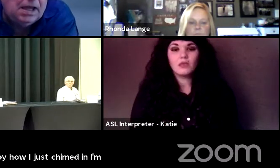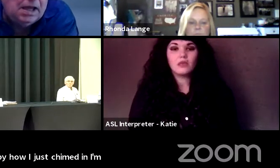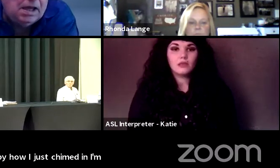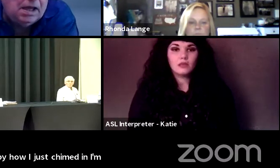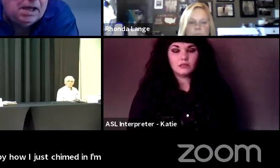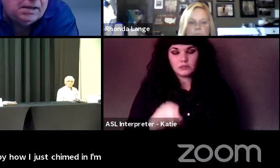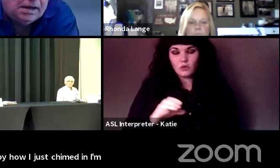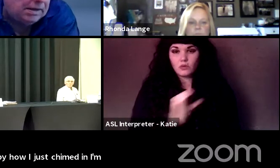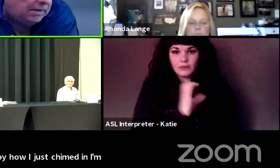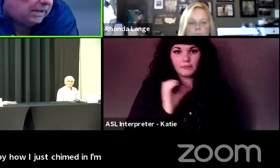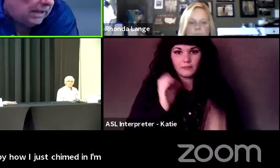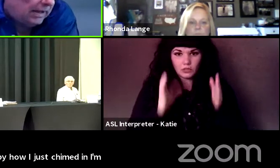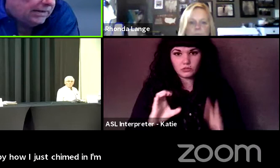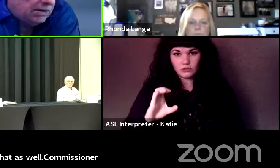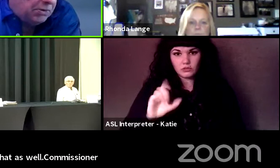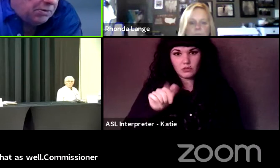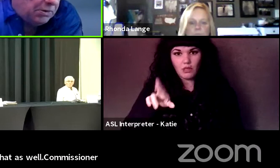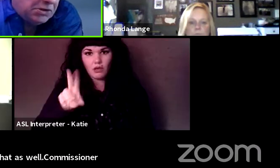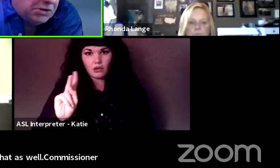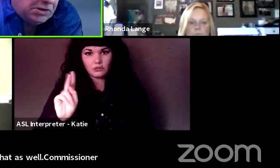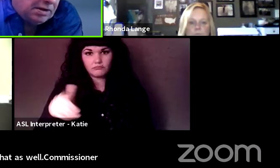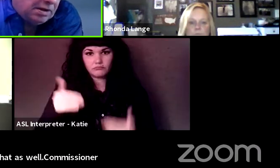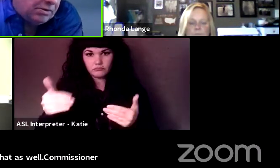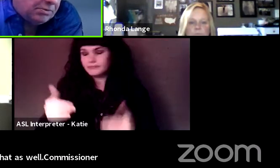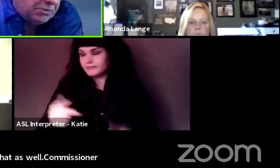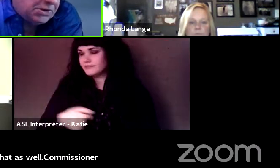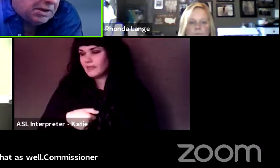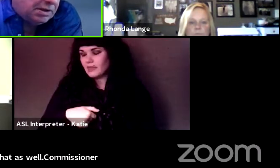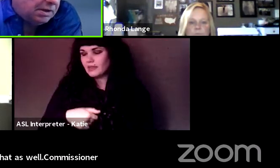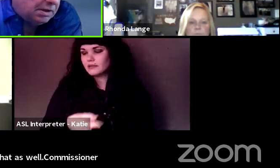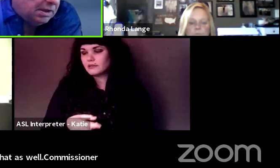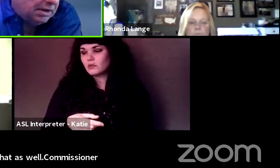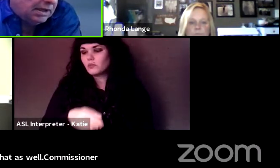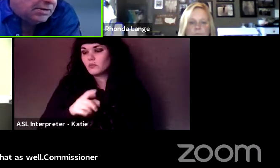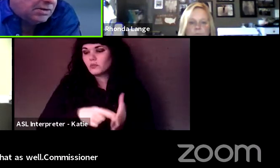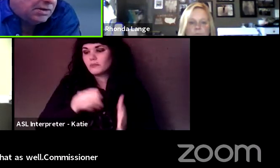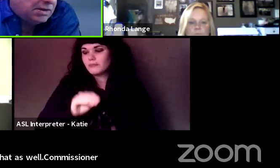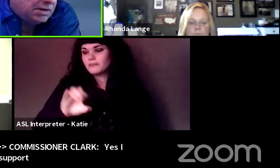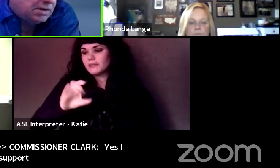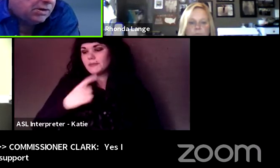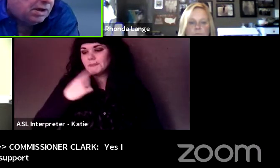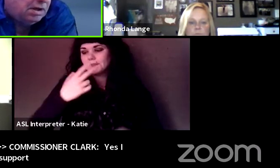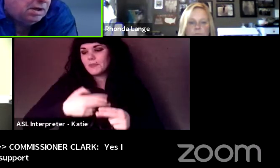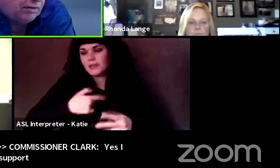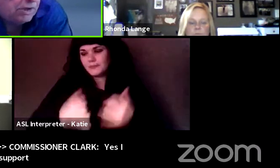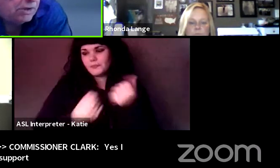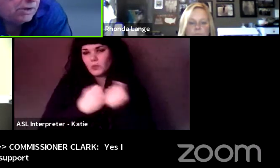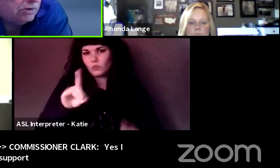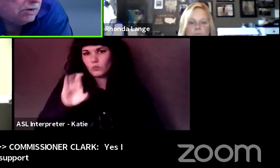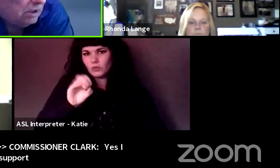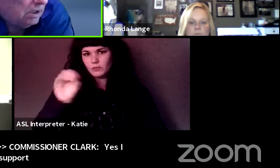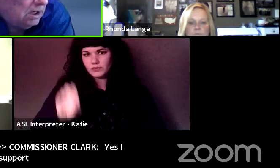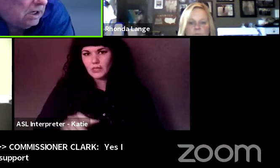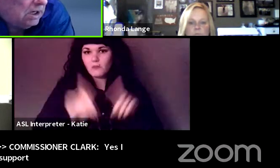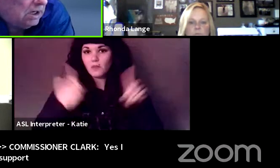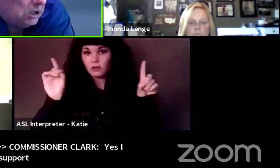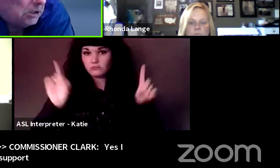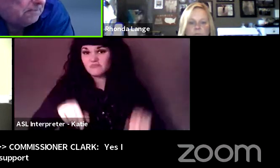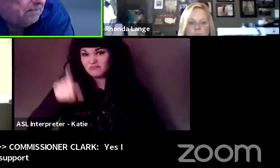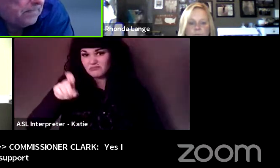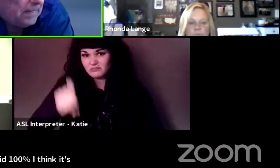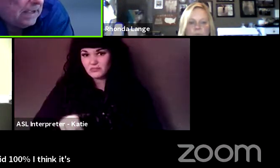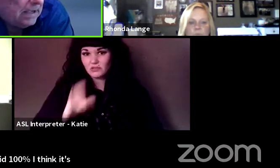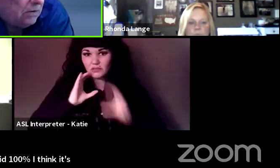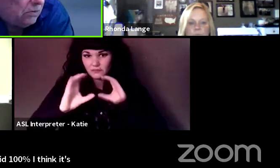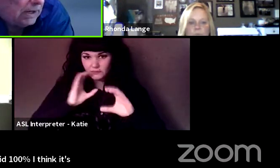please go ahead. Yeah, I support what MC said 100%. I think it's a necessary conversation.